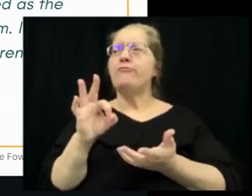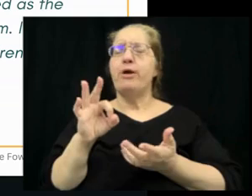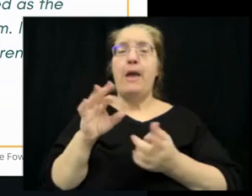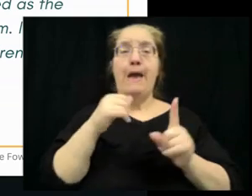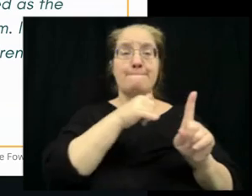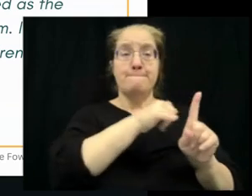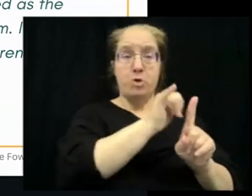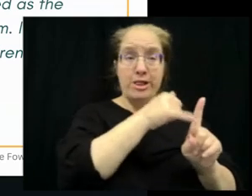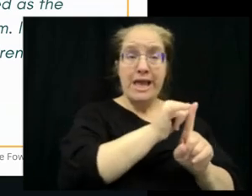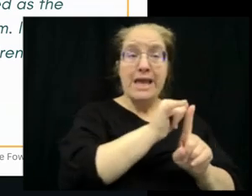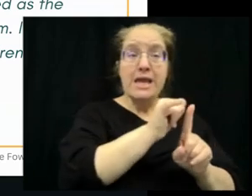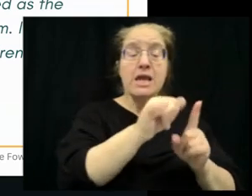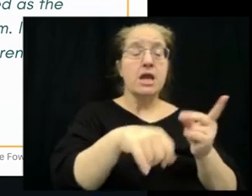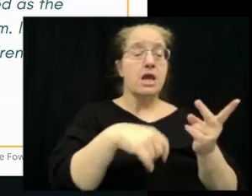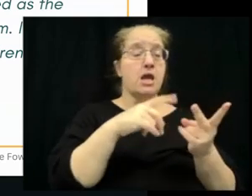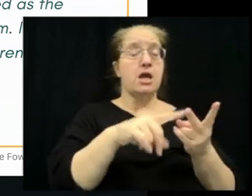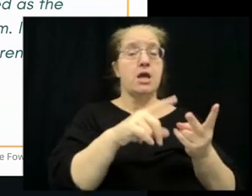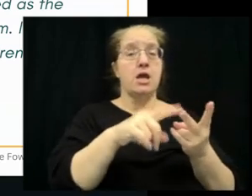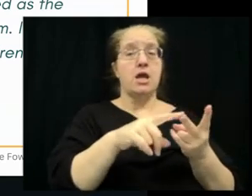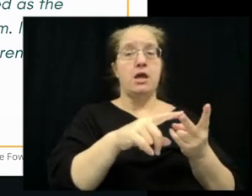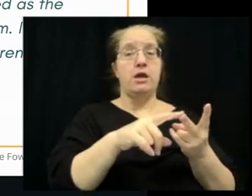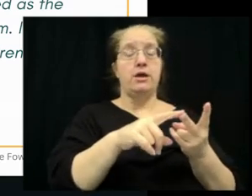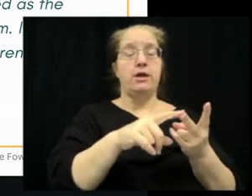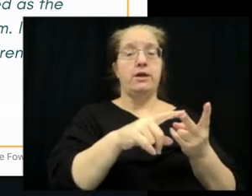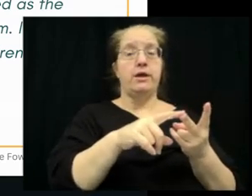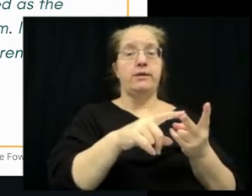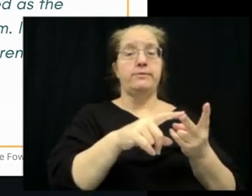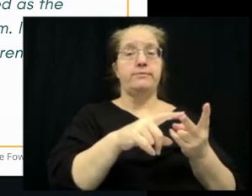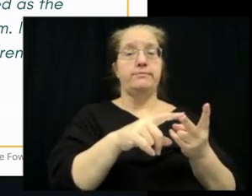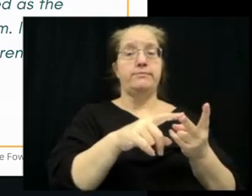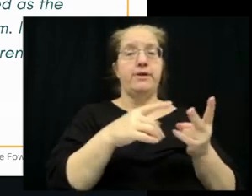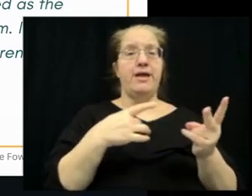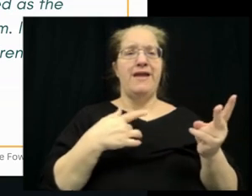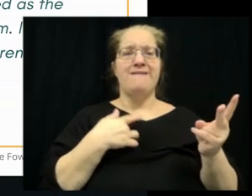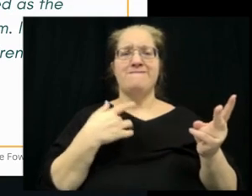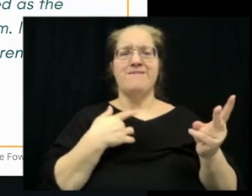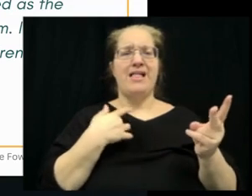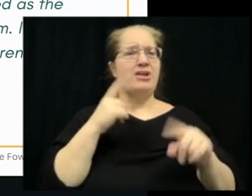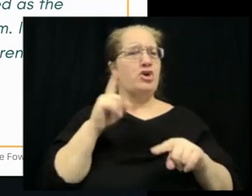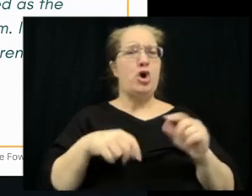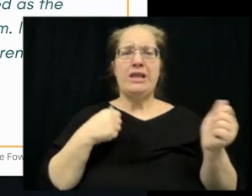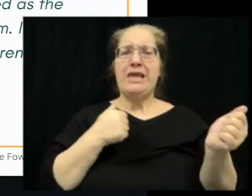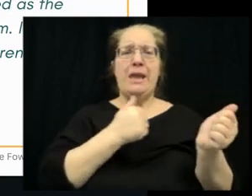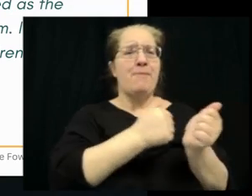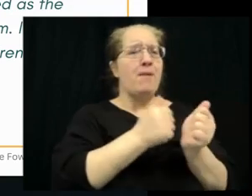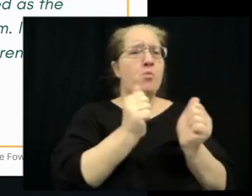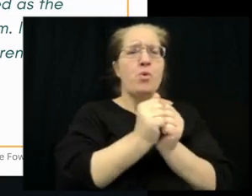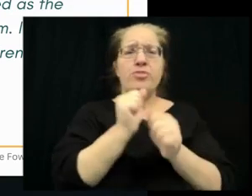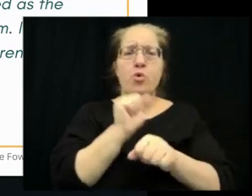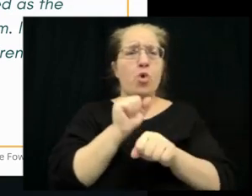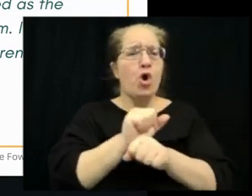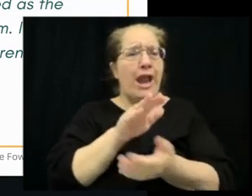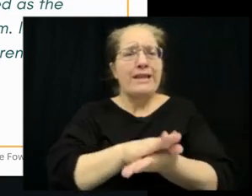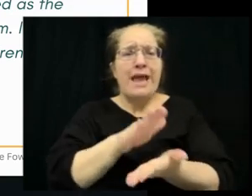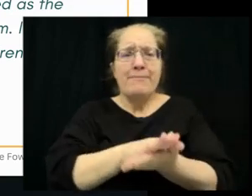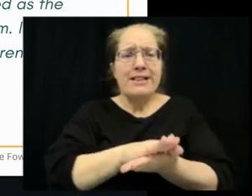bullying that was going on. It was a mixture of her feeling really like she couldn't keep up academically. She